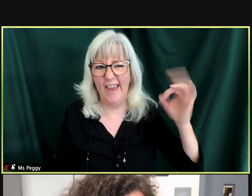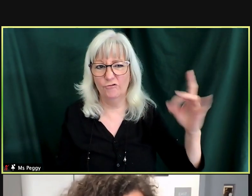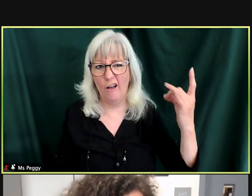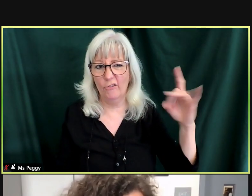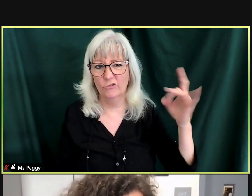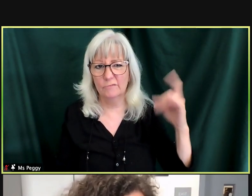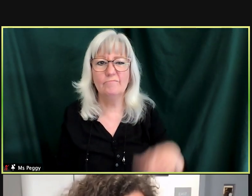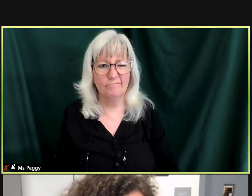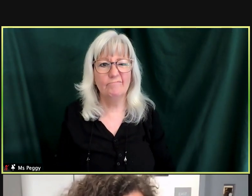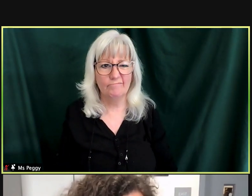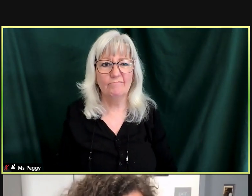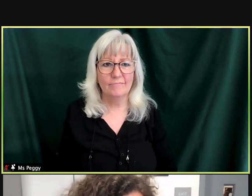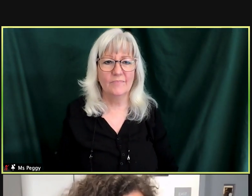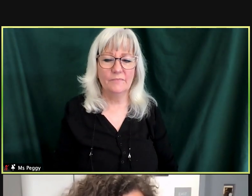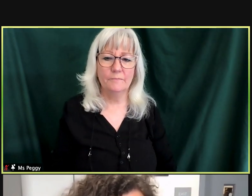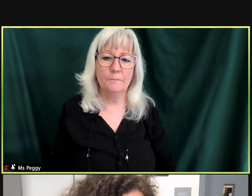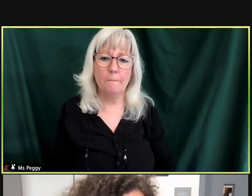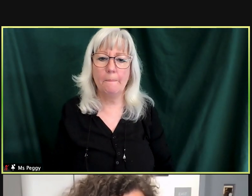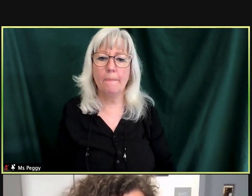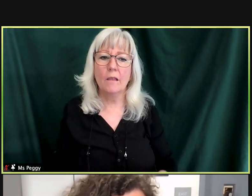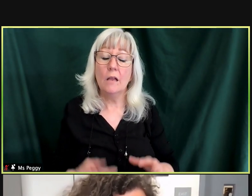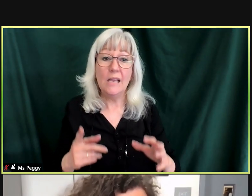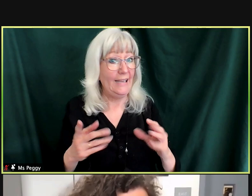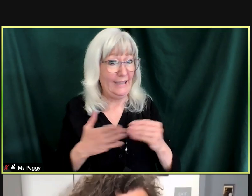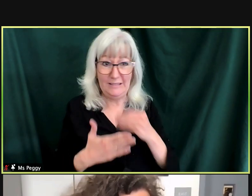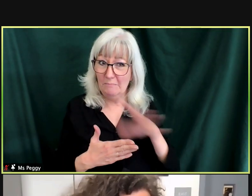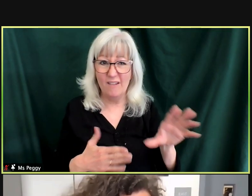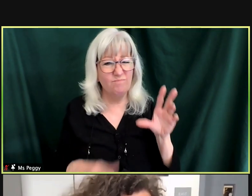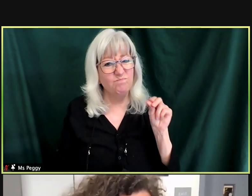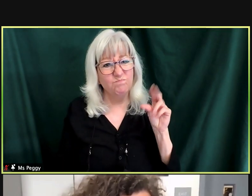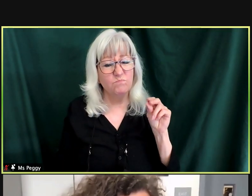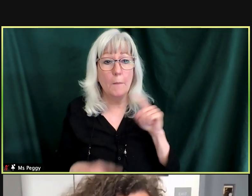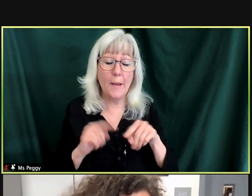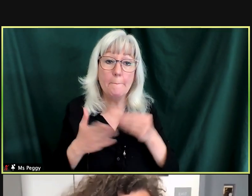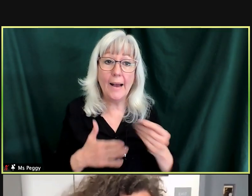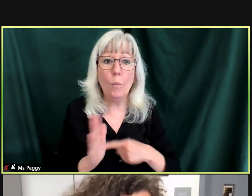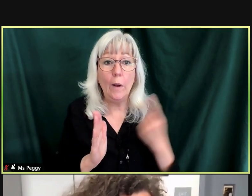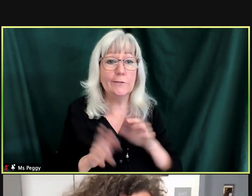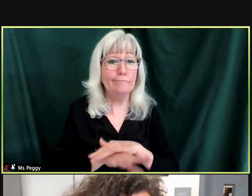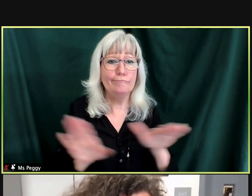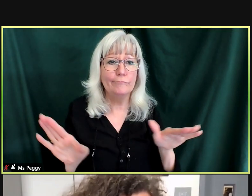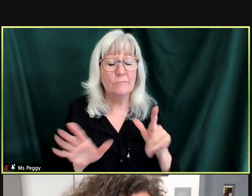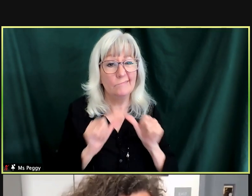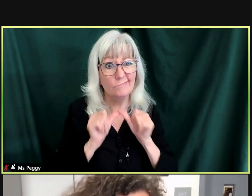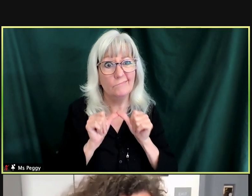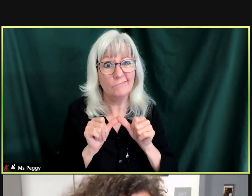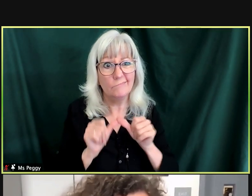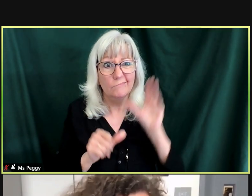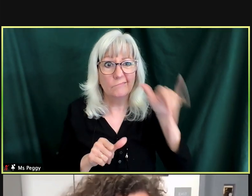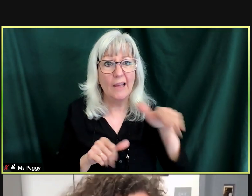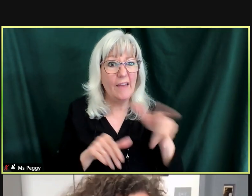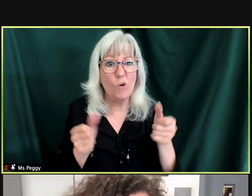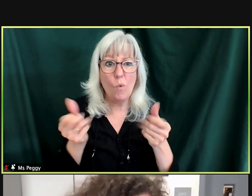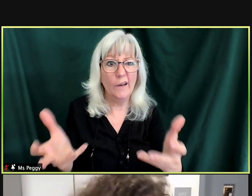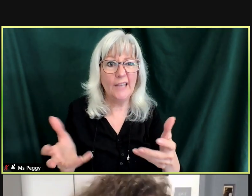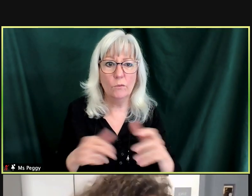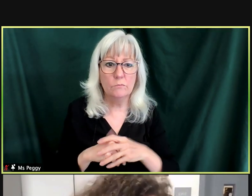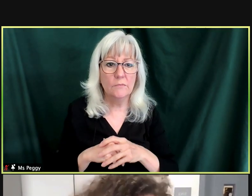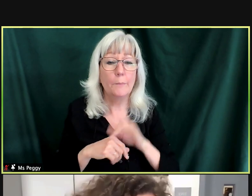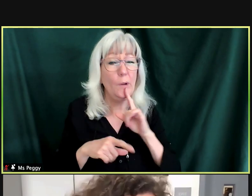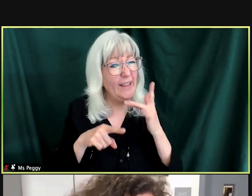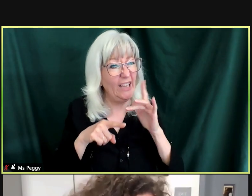Prime. They're not expensive, and like you only need to buy one. Like it never wears out. It's just a sharp stick, but it's